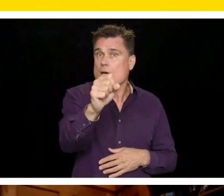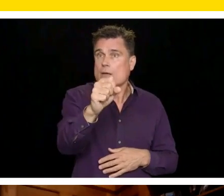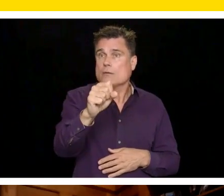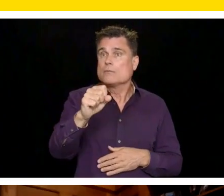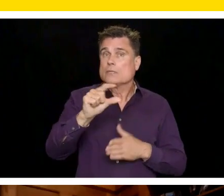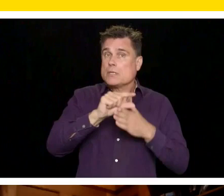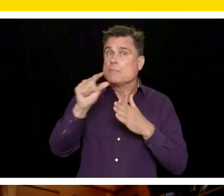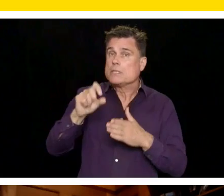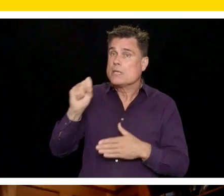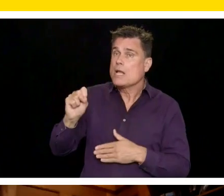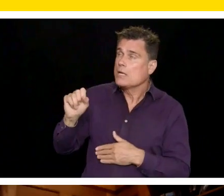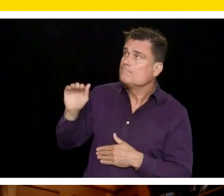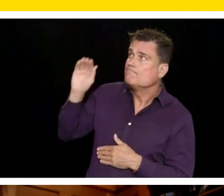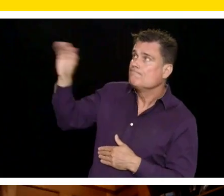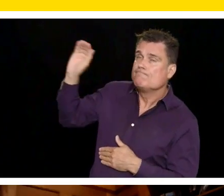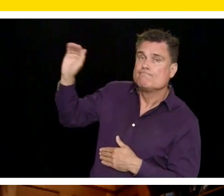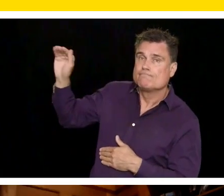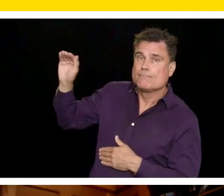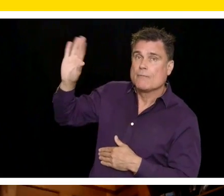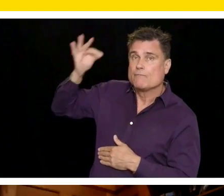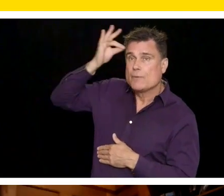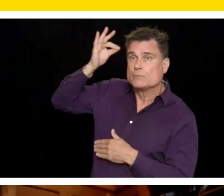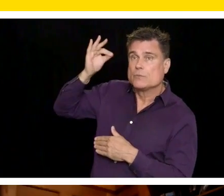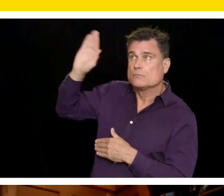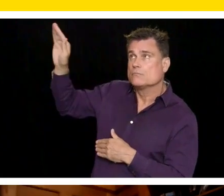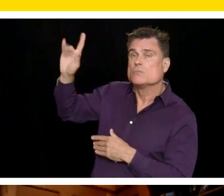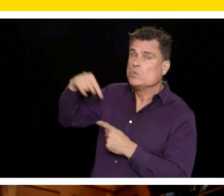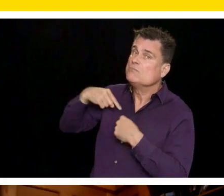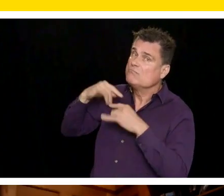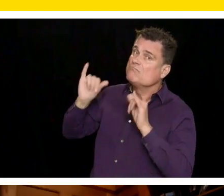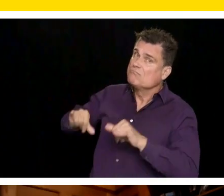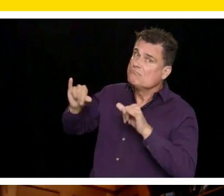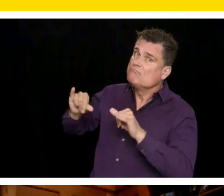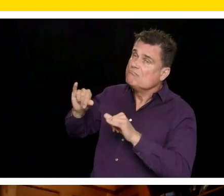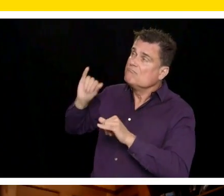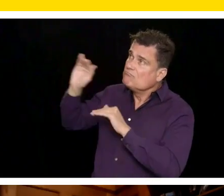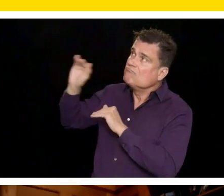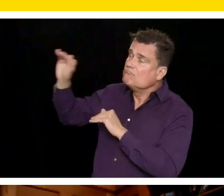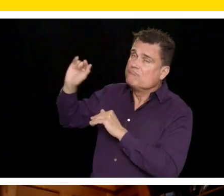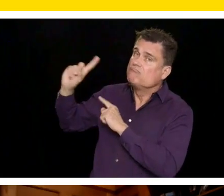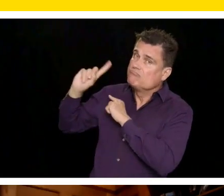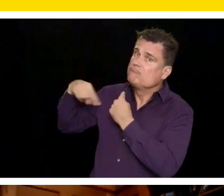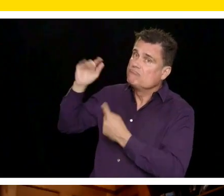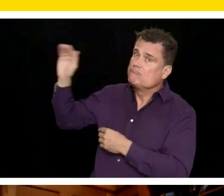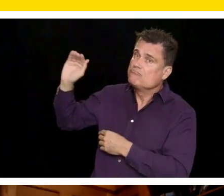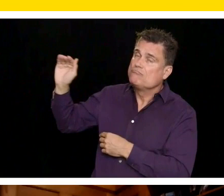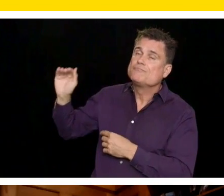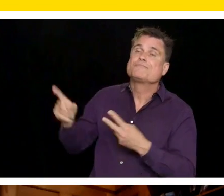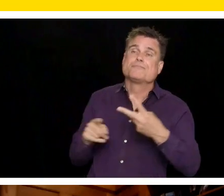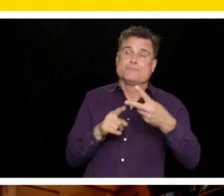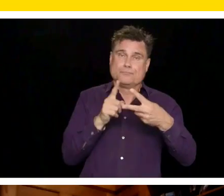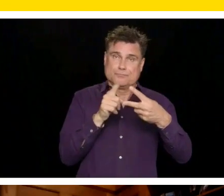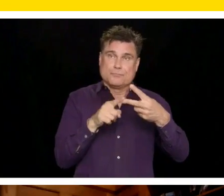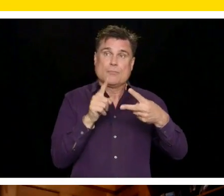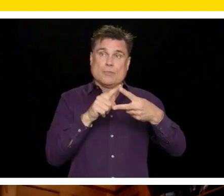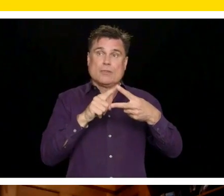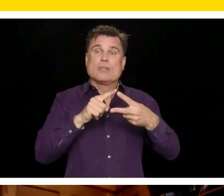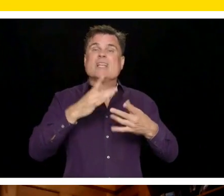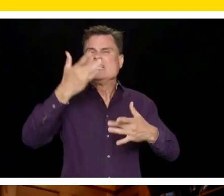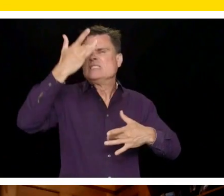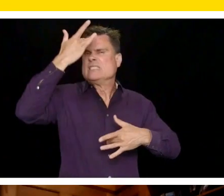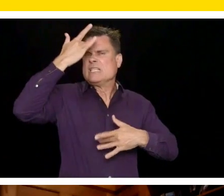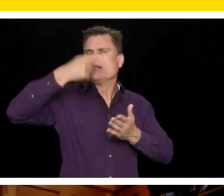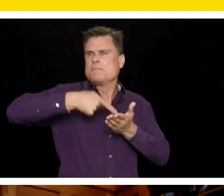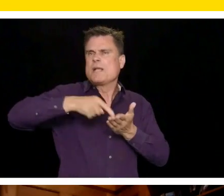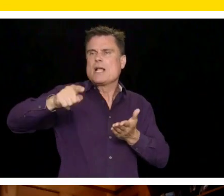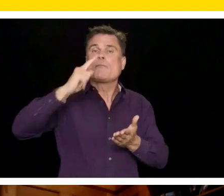leave program and making sure that businesses aren't on the hook and therefore it be patchy, but making sure the federal government is taking up